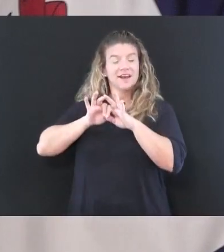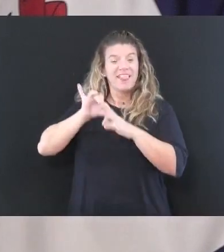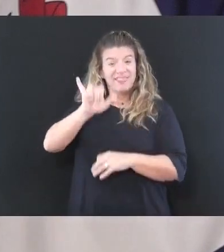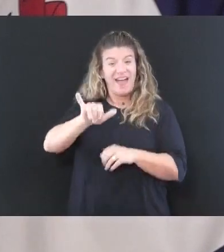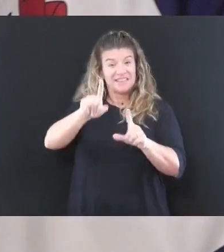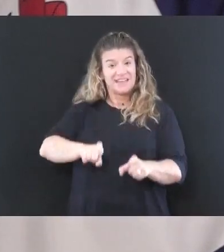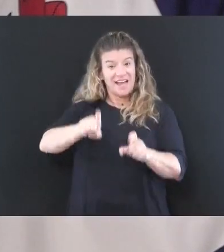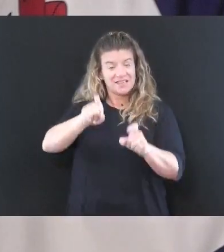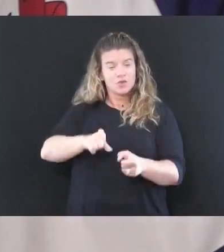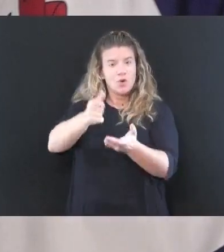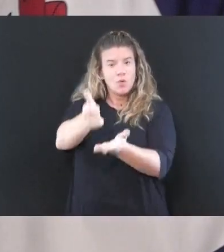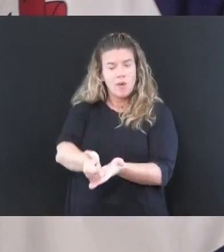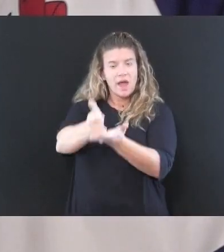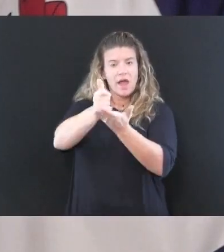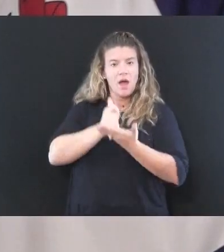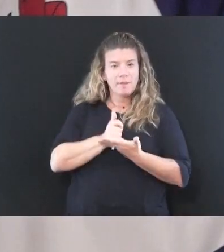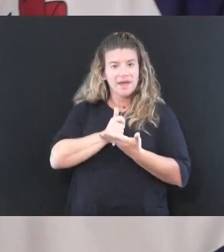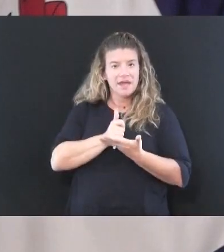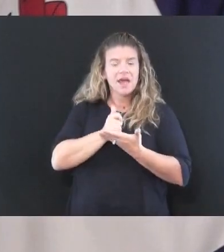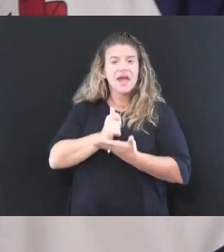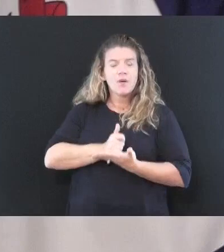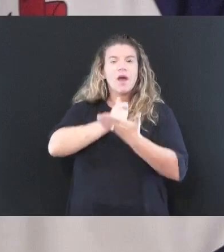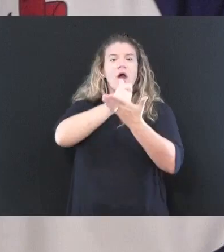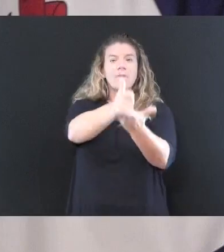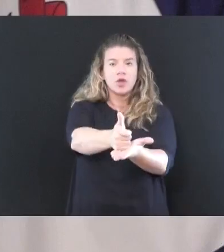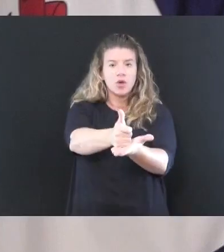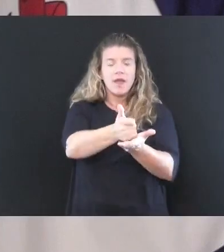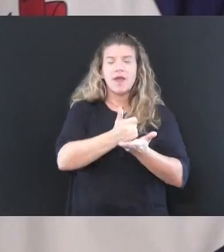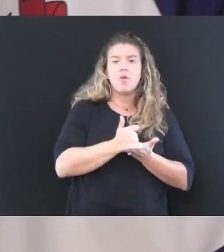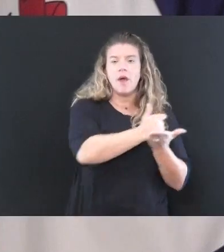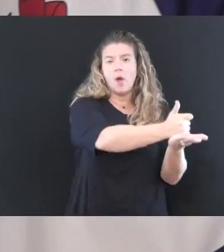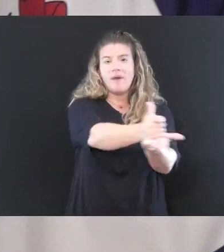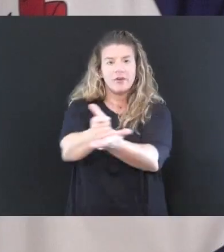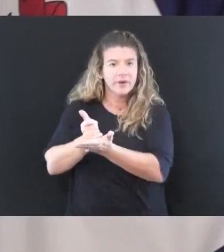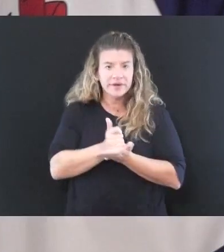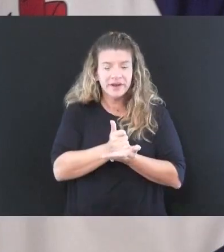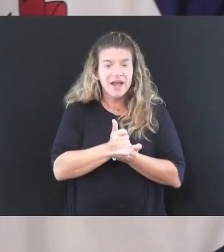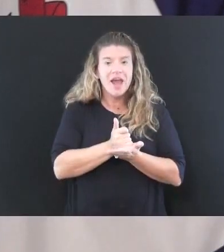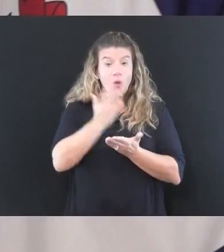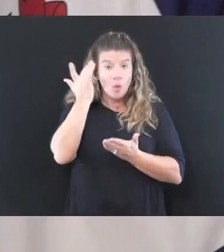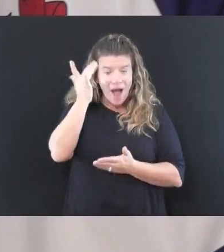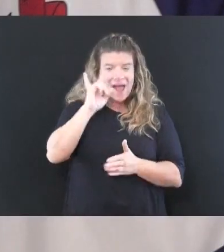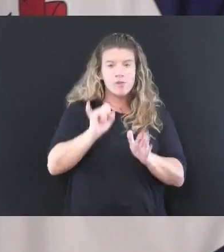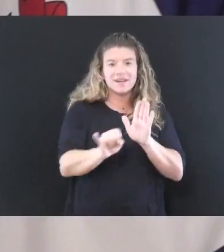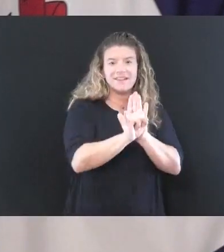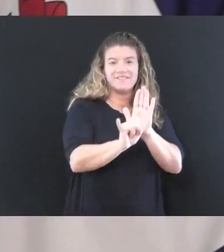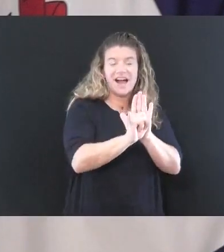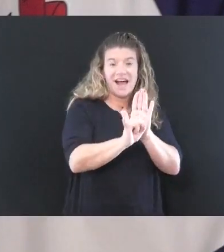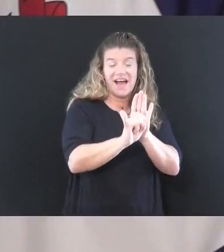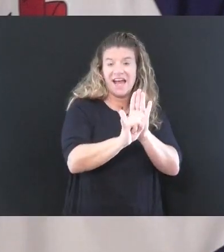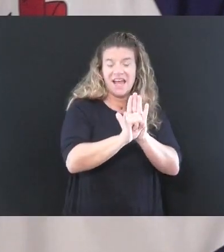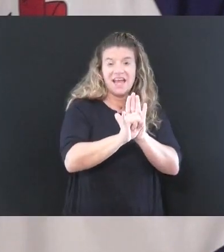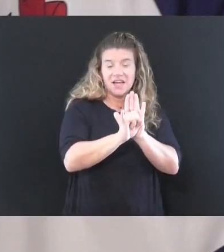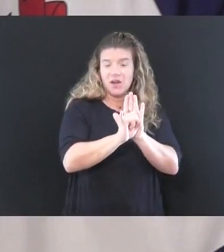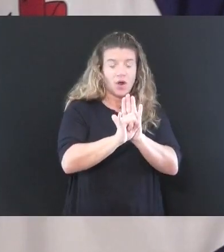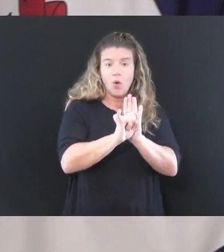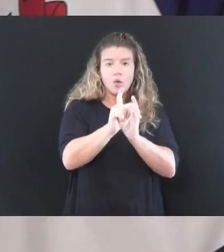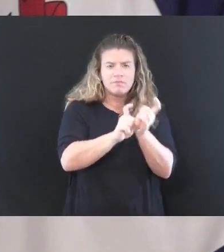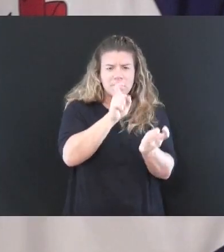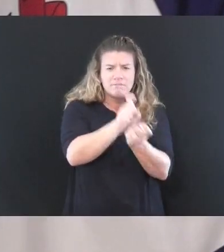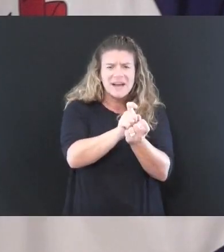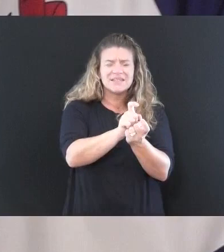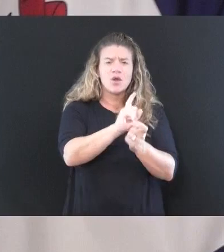me. It will help all of us, because it will identify, surely as I'm sitting here,